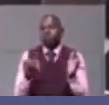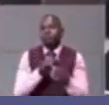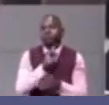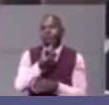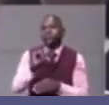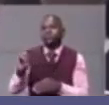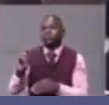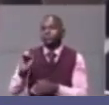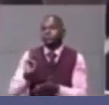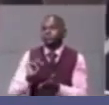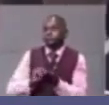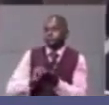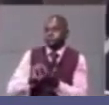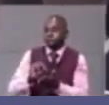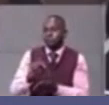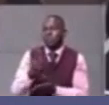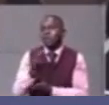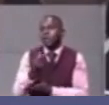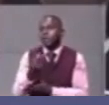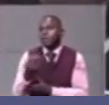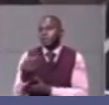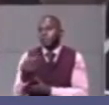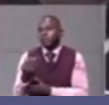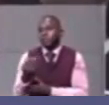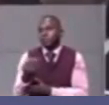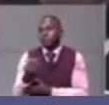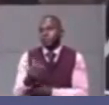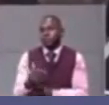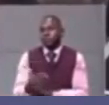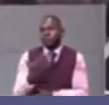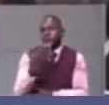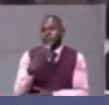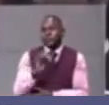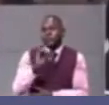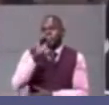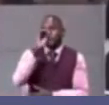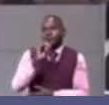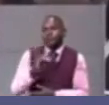been paid and given money worth 50% of the annual budget.